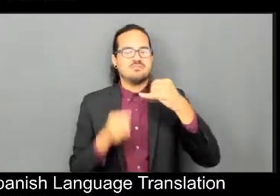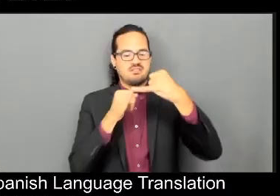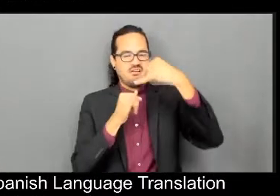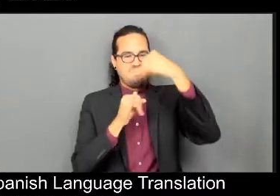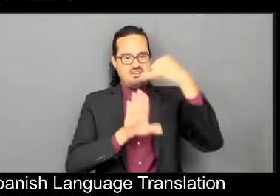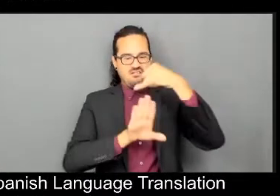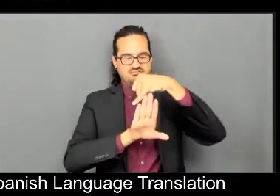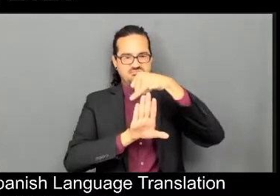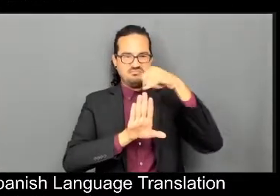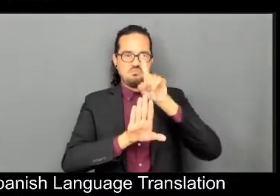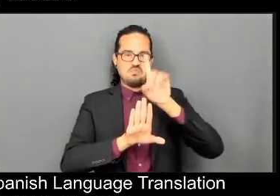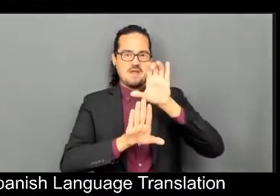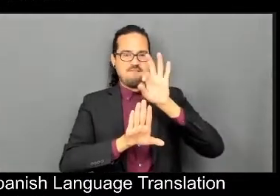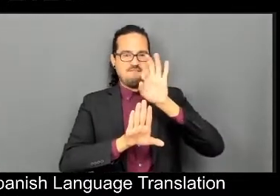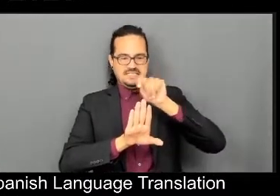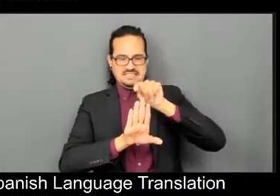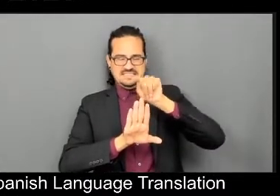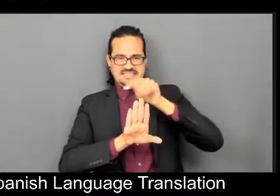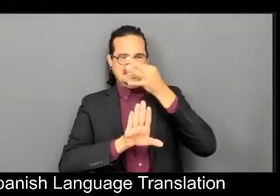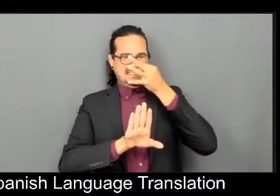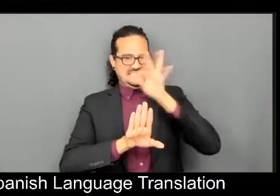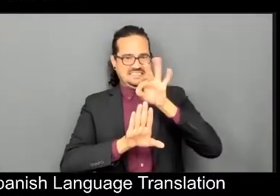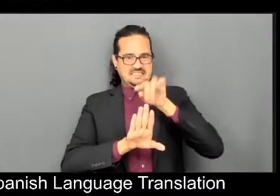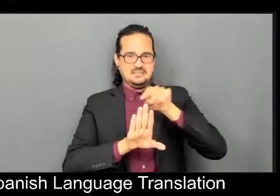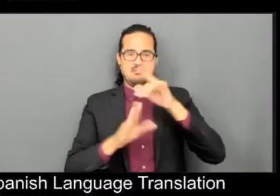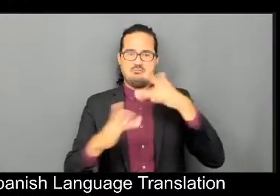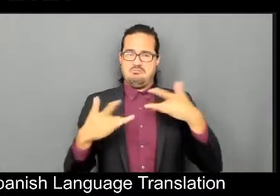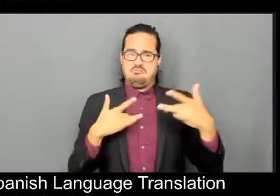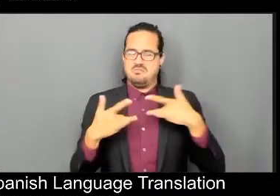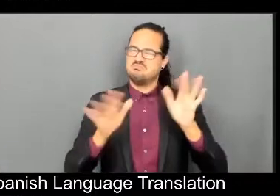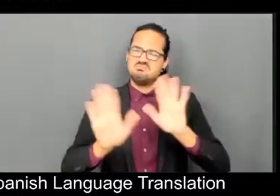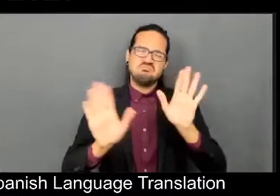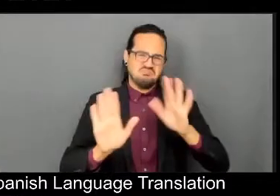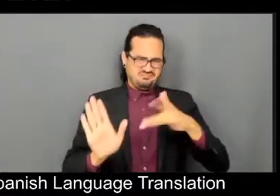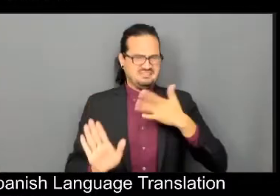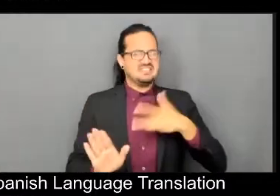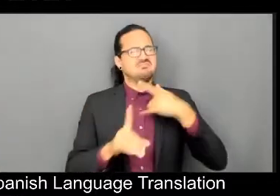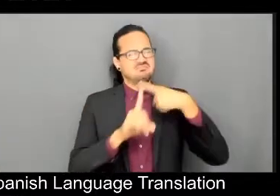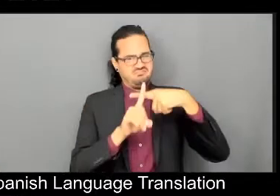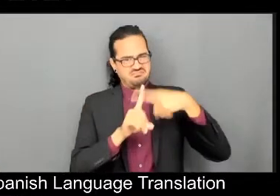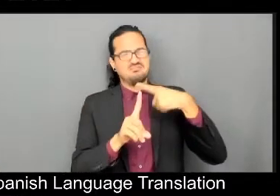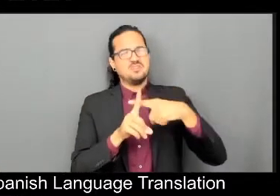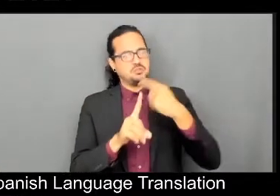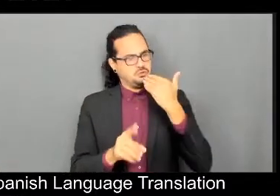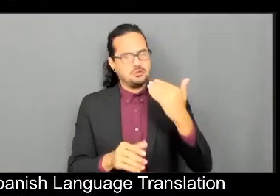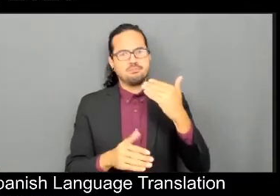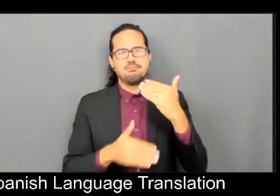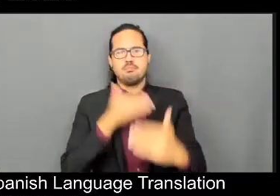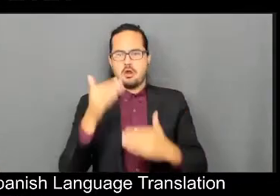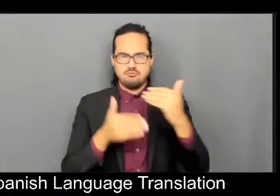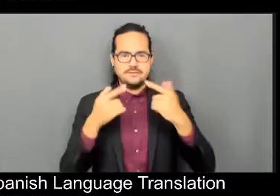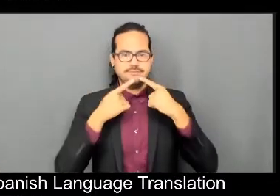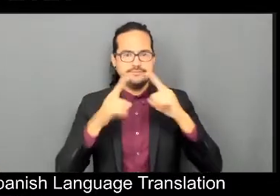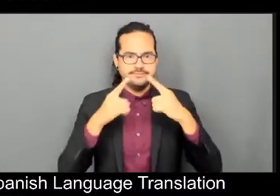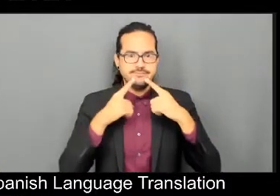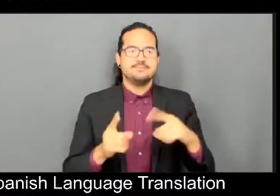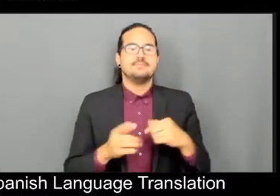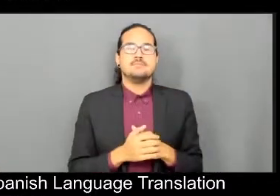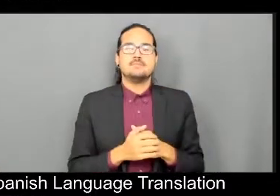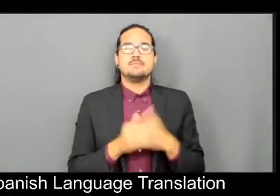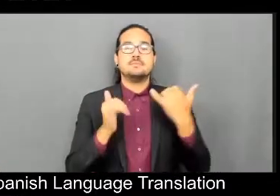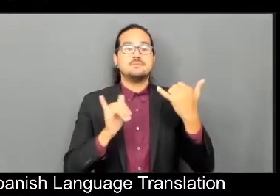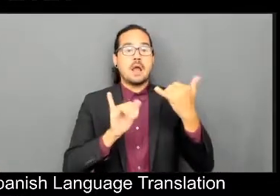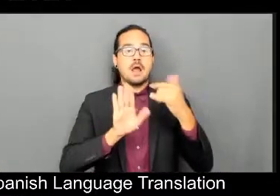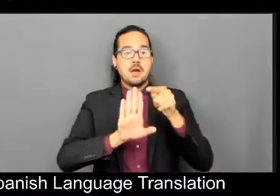So we move up into the area up here of the Z Trail, Sky Trail, and where our dozer line took off